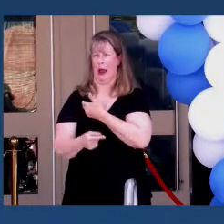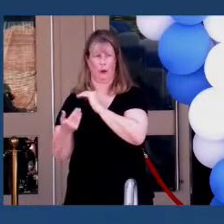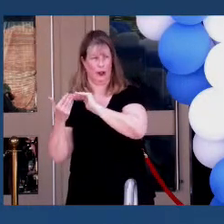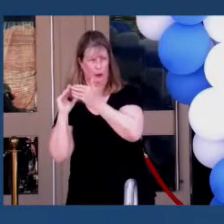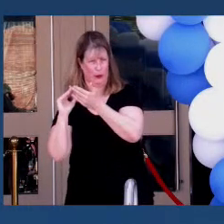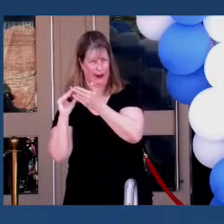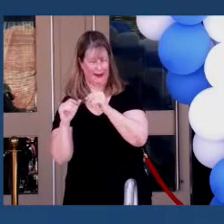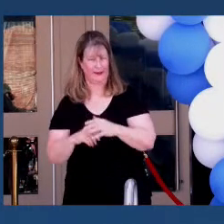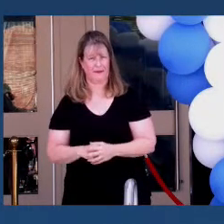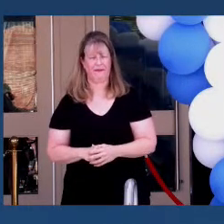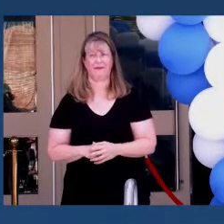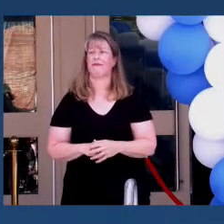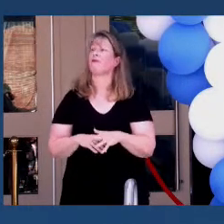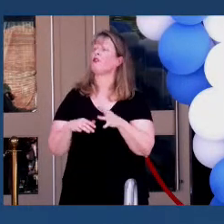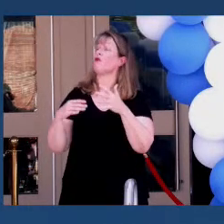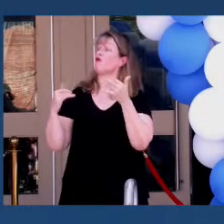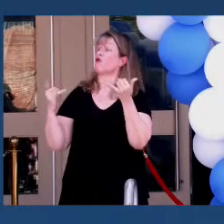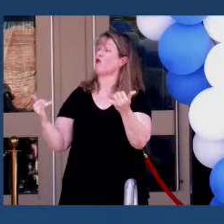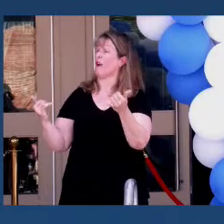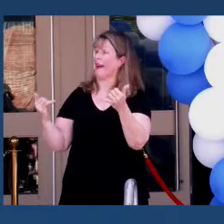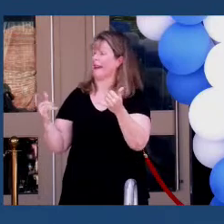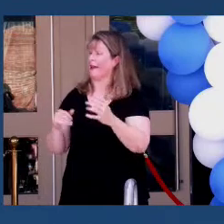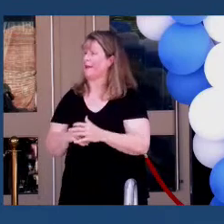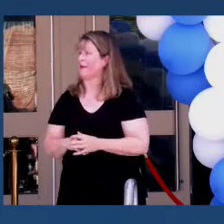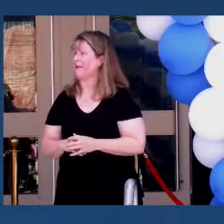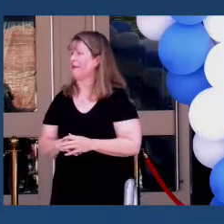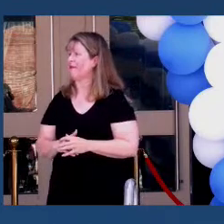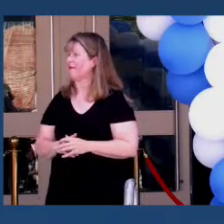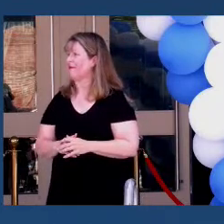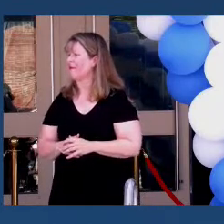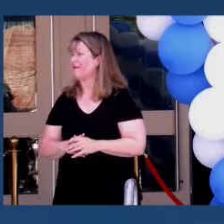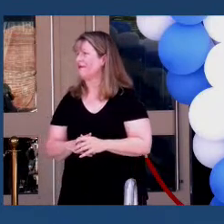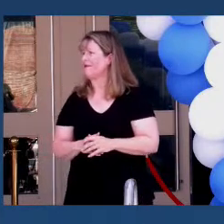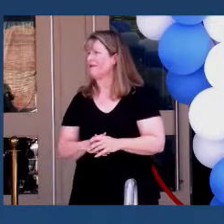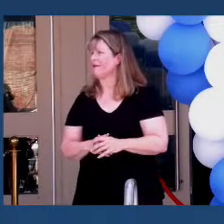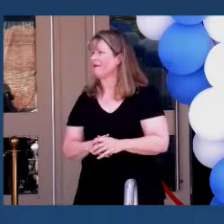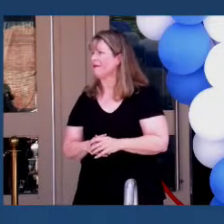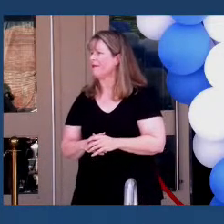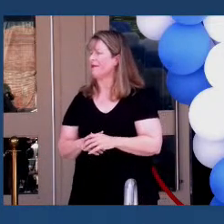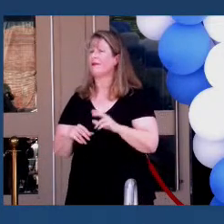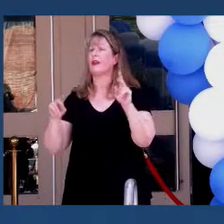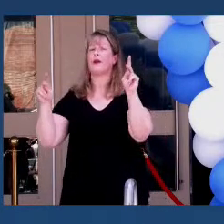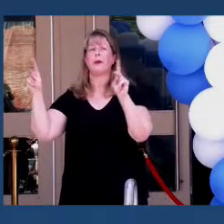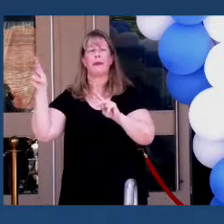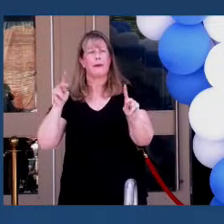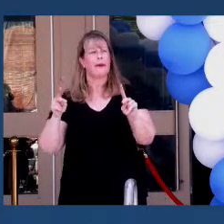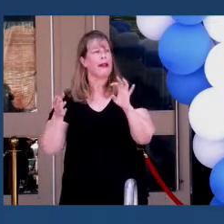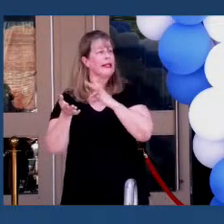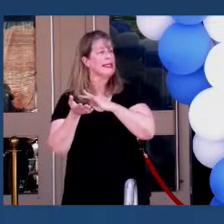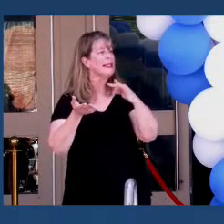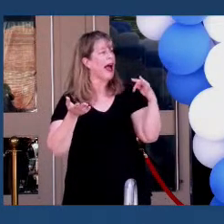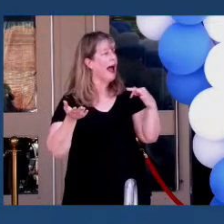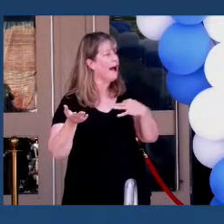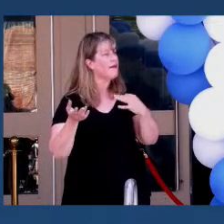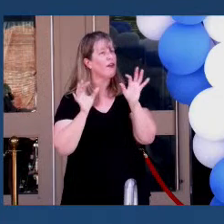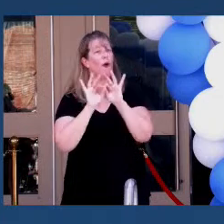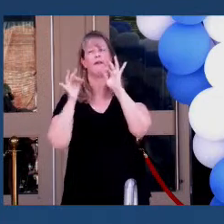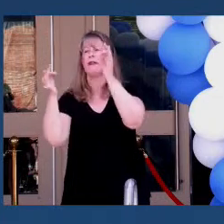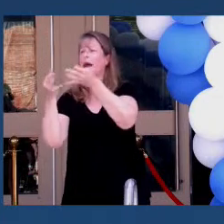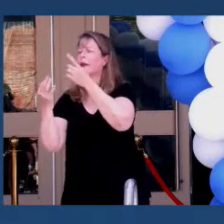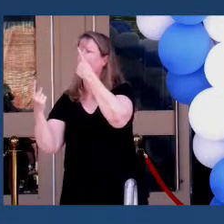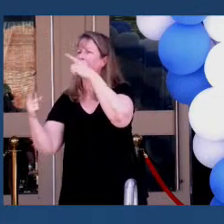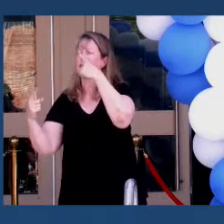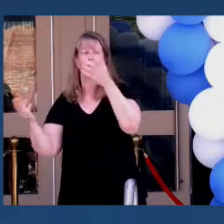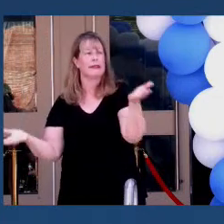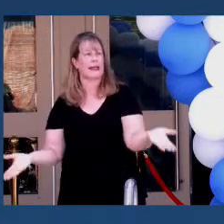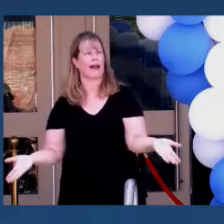community. At this time, I'd like those persons, the Stafford family, if you are here, to stand up, because